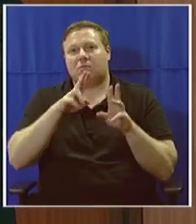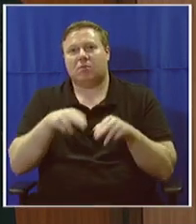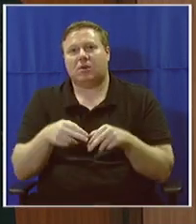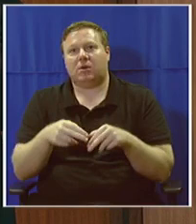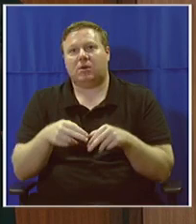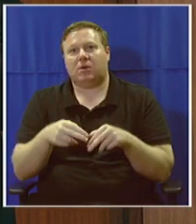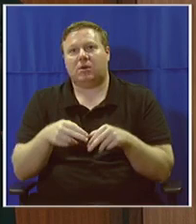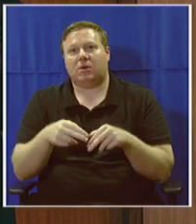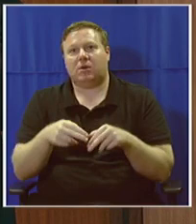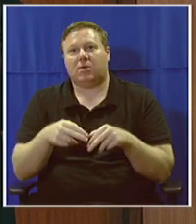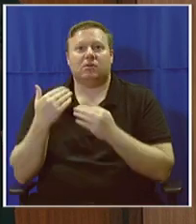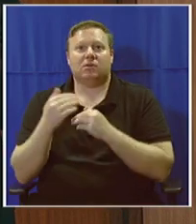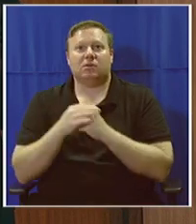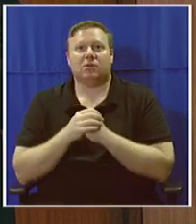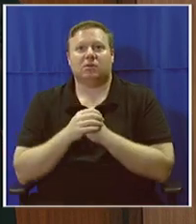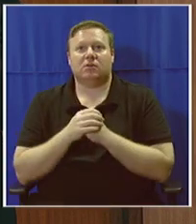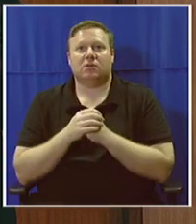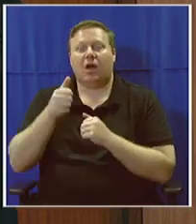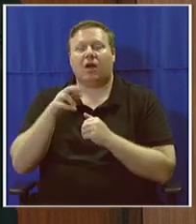on the 29th of September